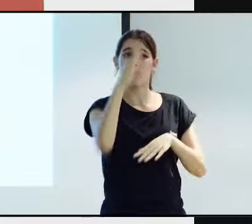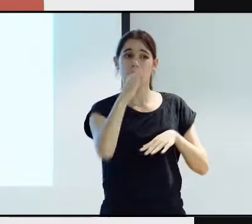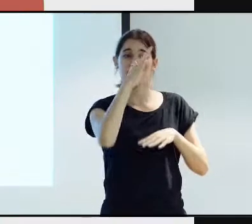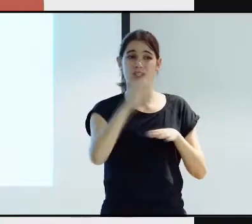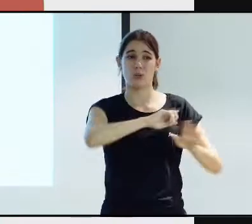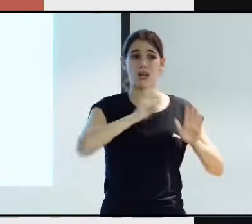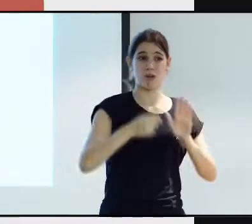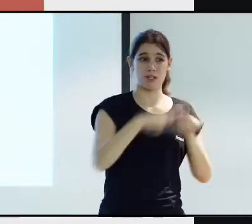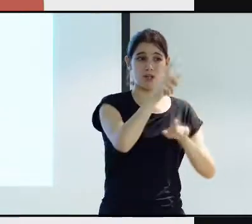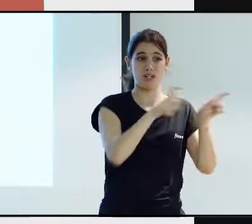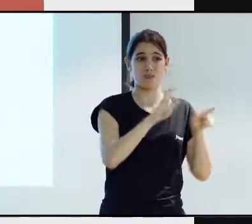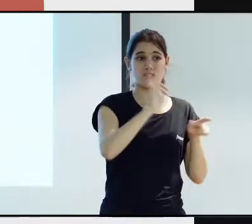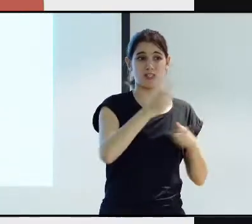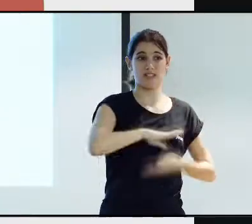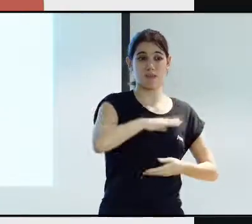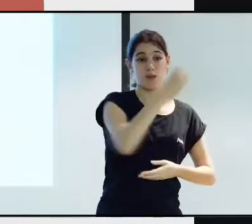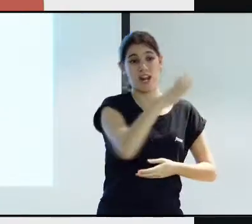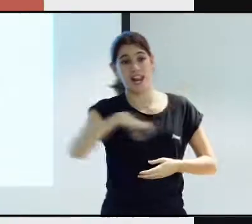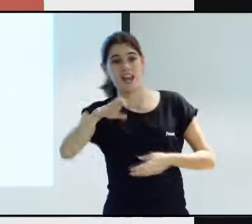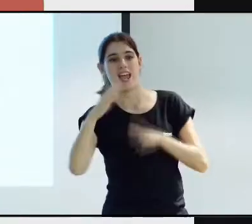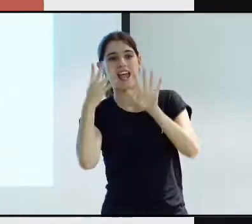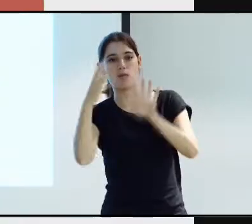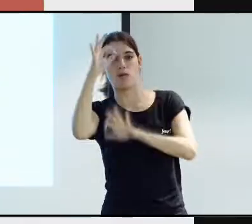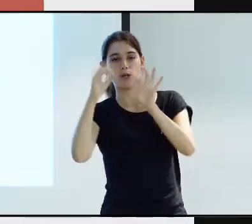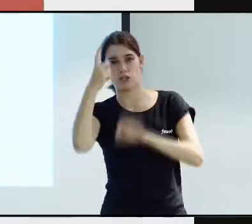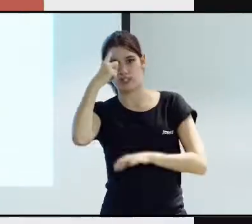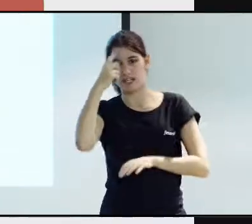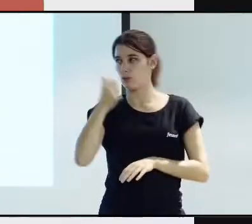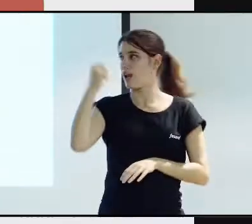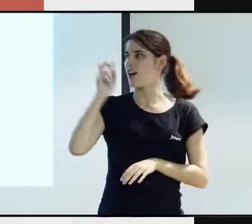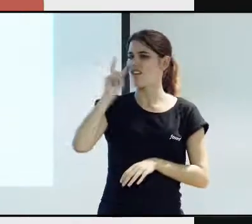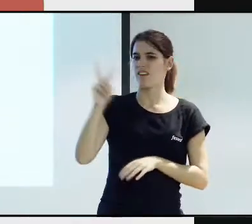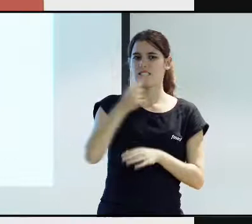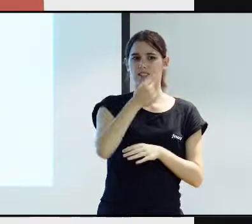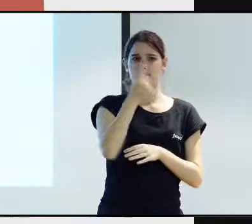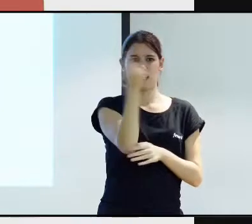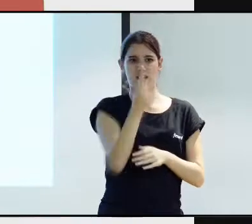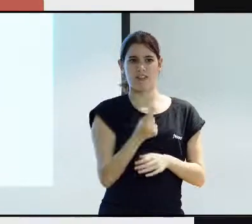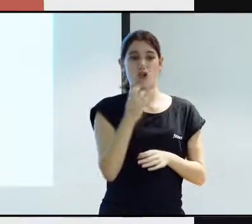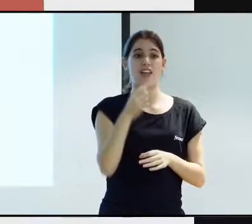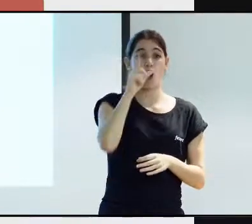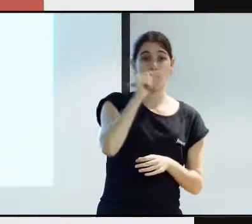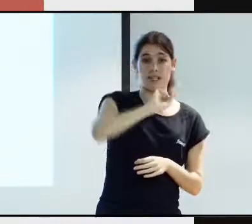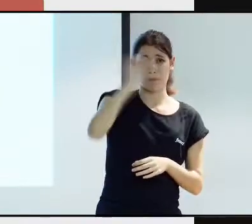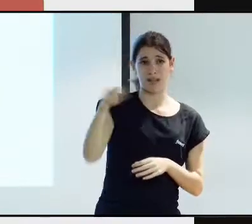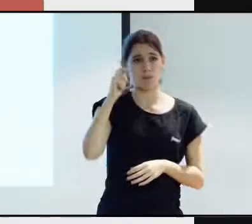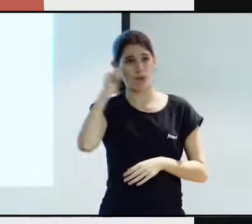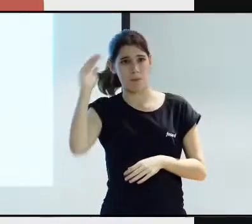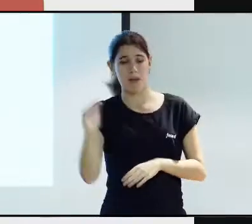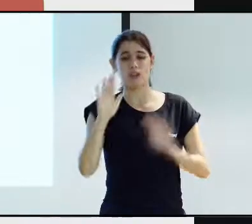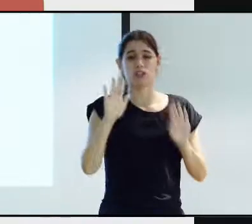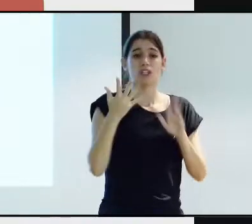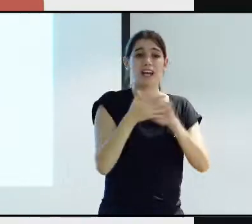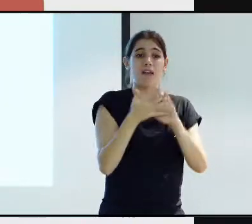of 33%. We're talking about these people who are represented there in this pie. There are a few